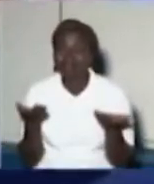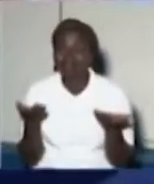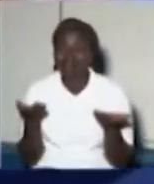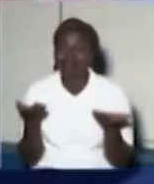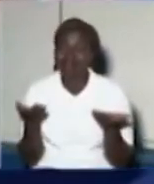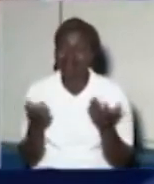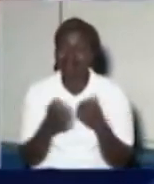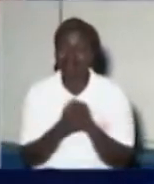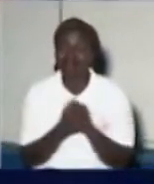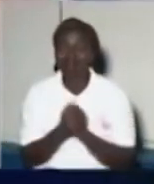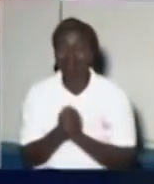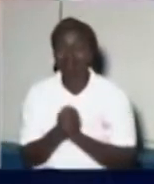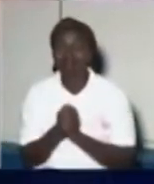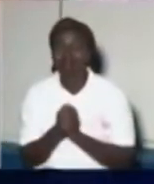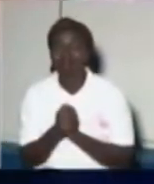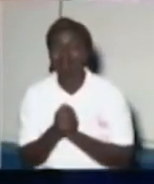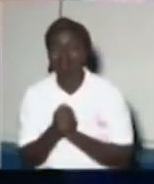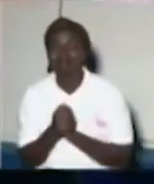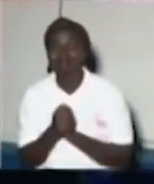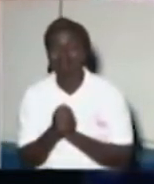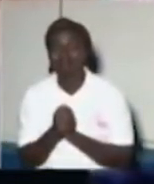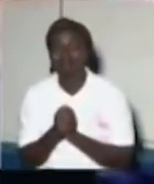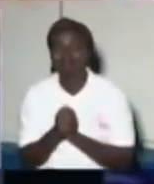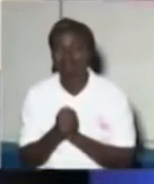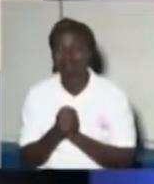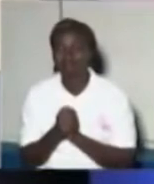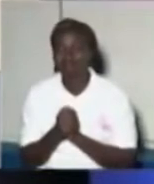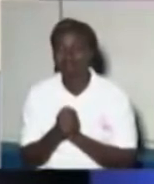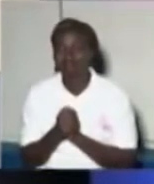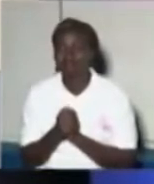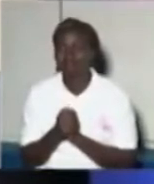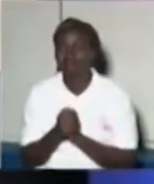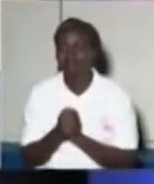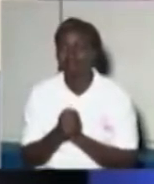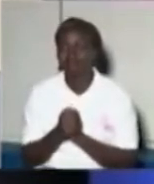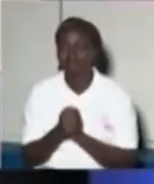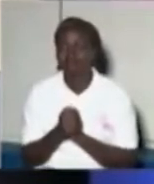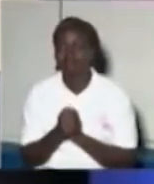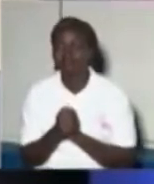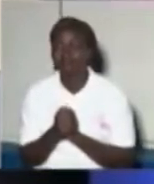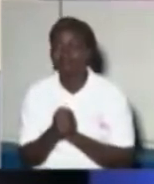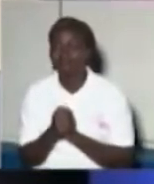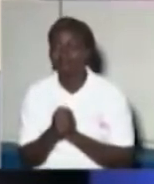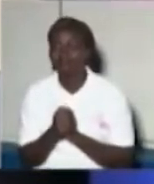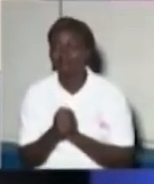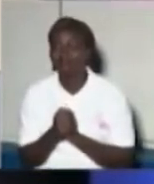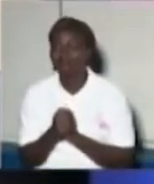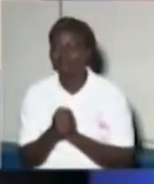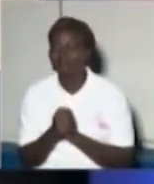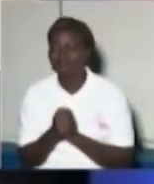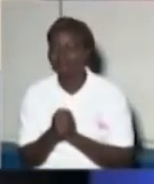Please. That's the problem. Please, please. And please.